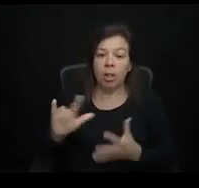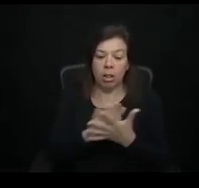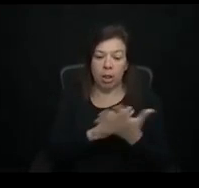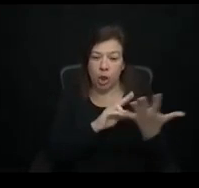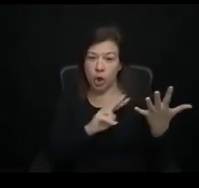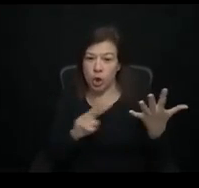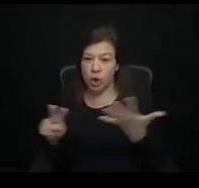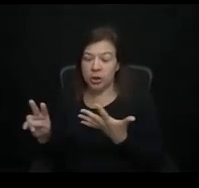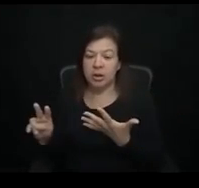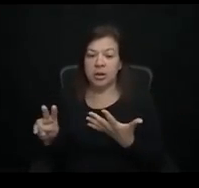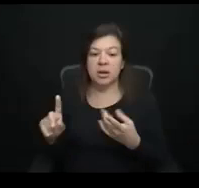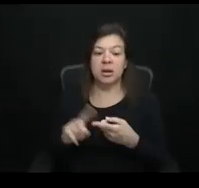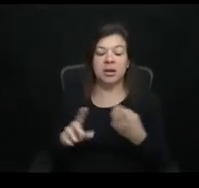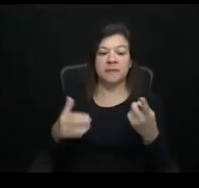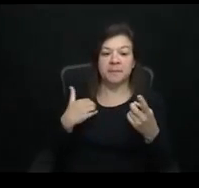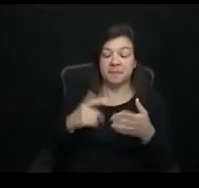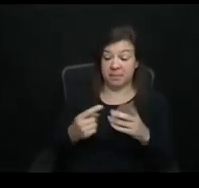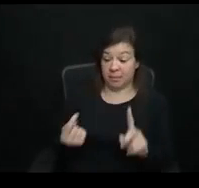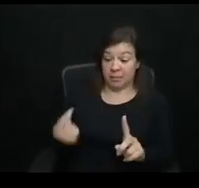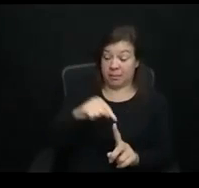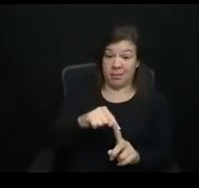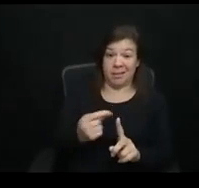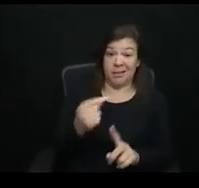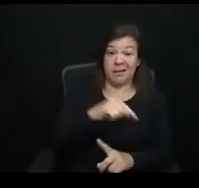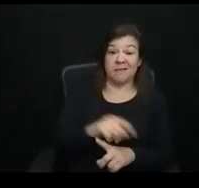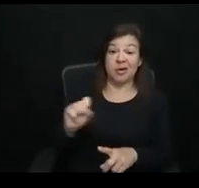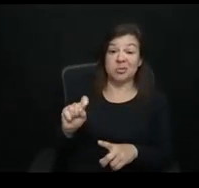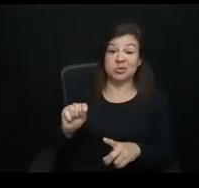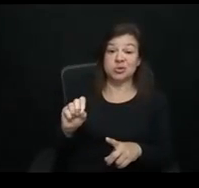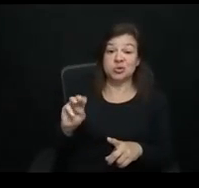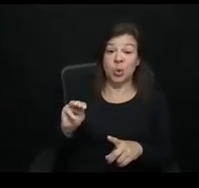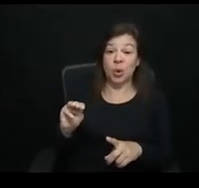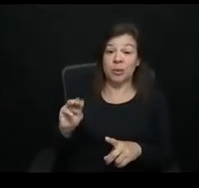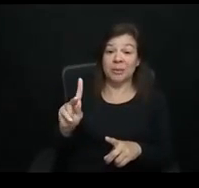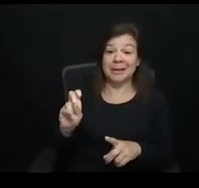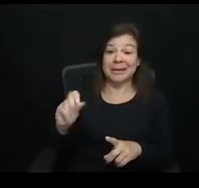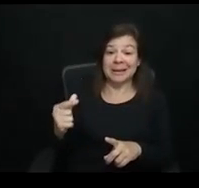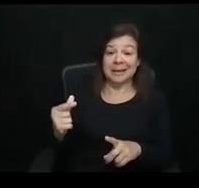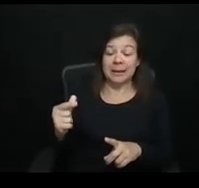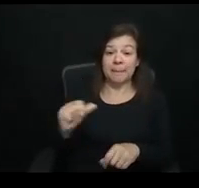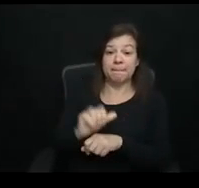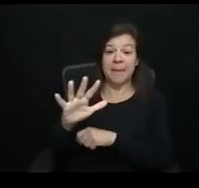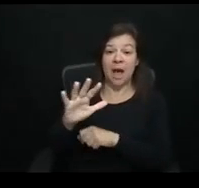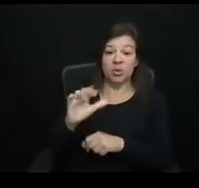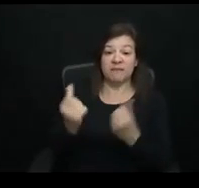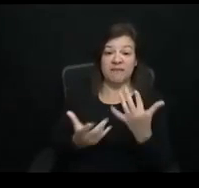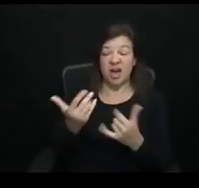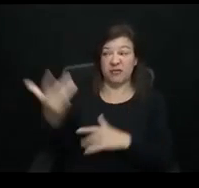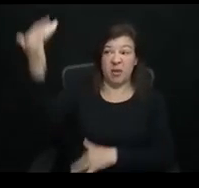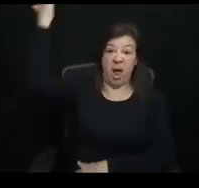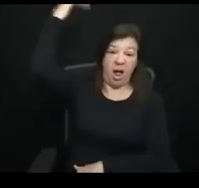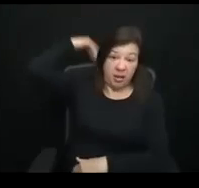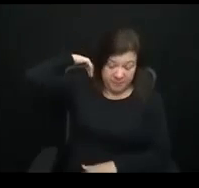the coal seam and even as back far as the Storm King mountain fire. And we're able to draw some conclusions or